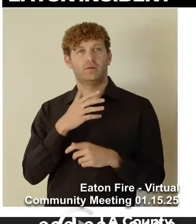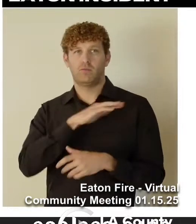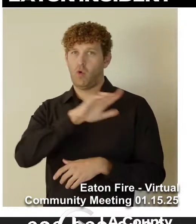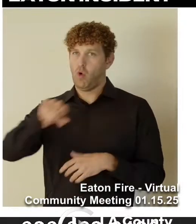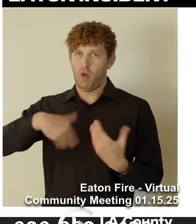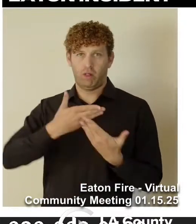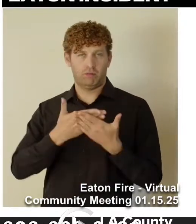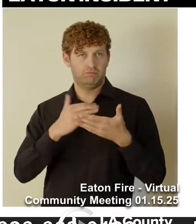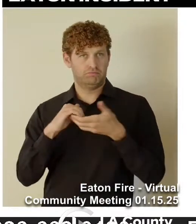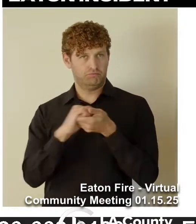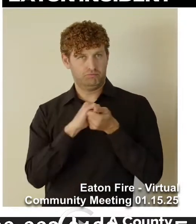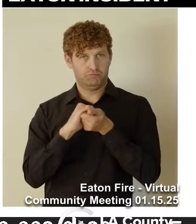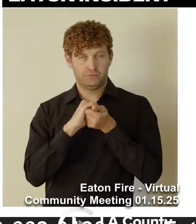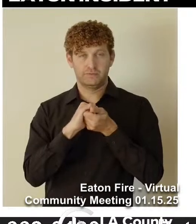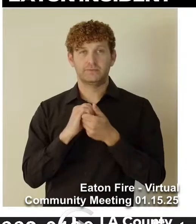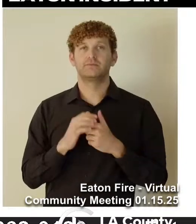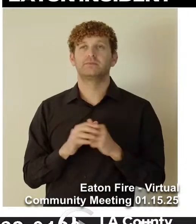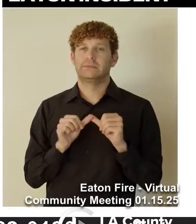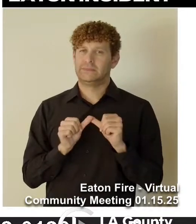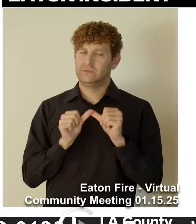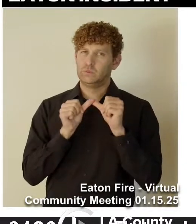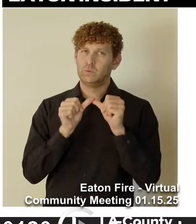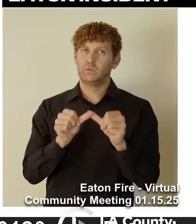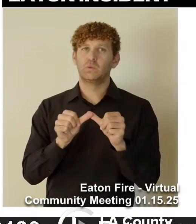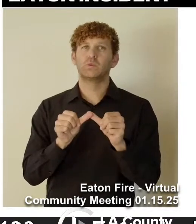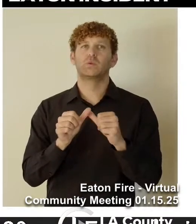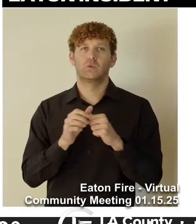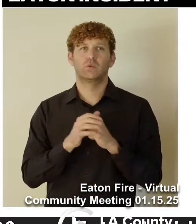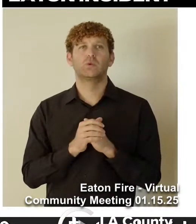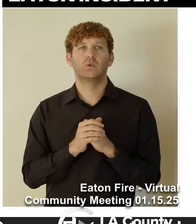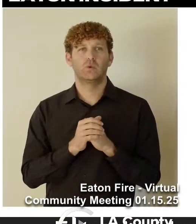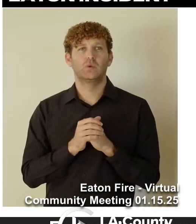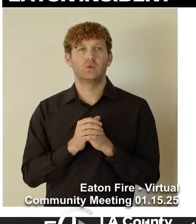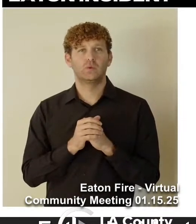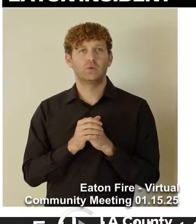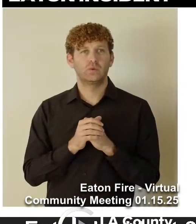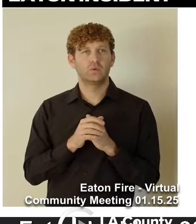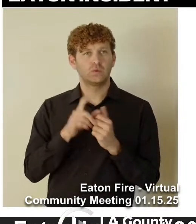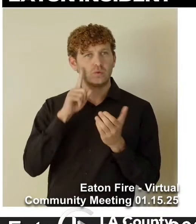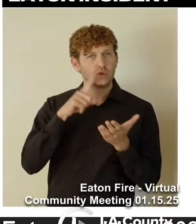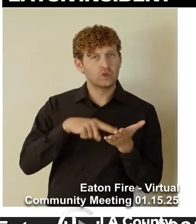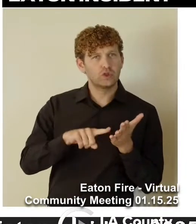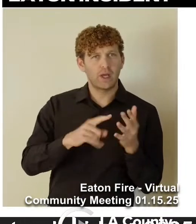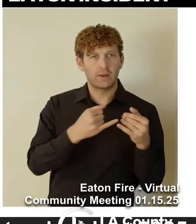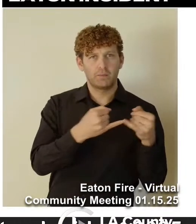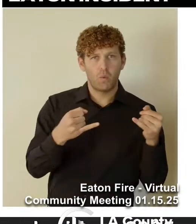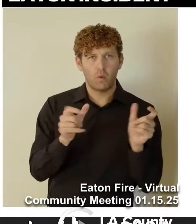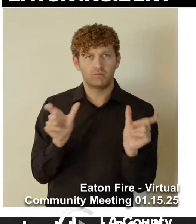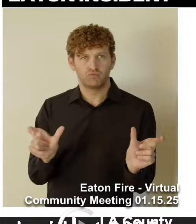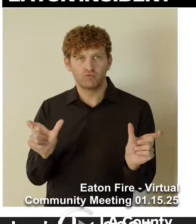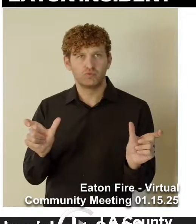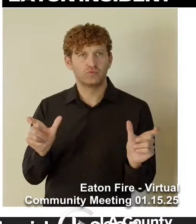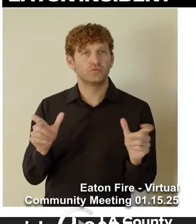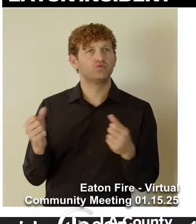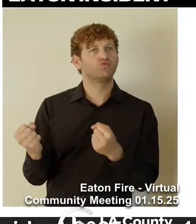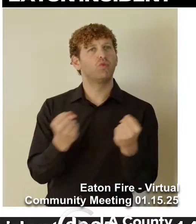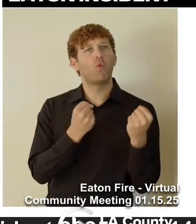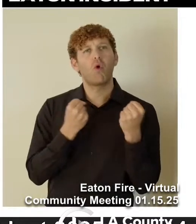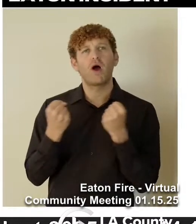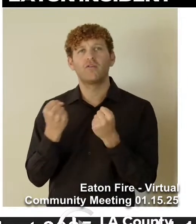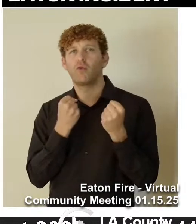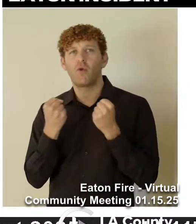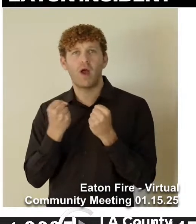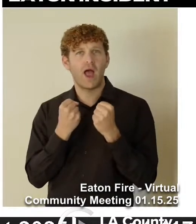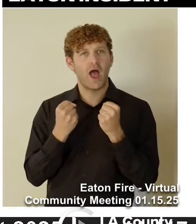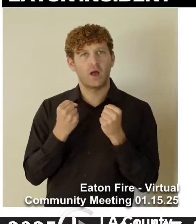to man checkpoints and roving patrols and looter suppression, and we'll continue